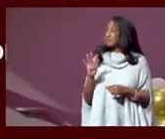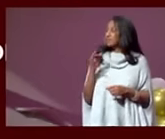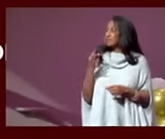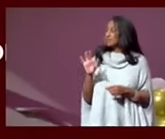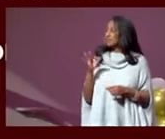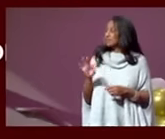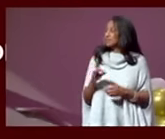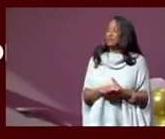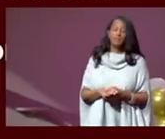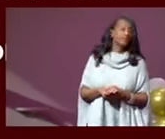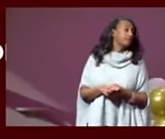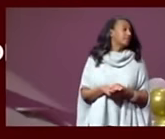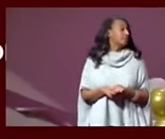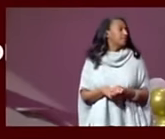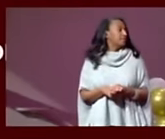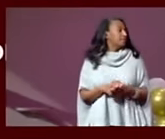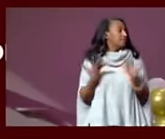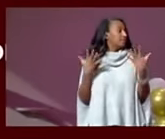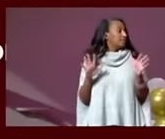972-200-9419, FWBC to